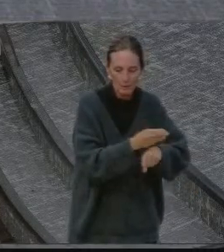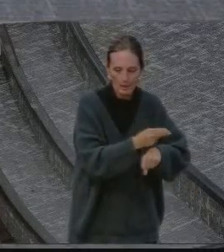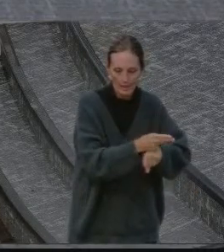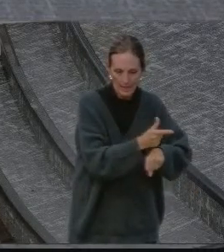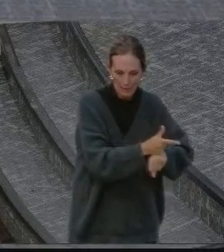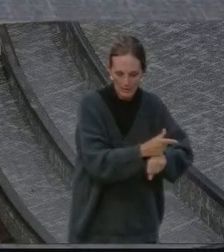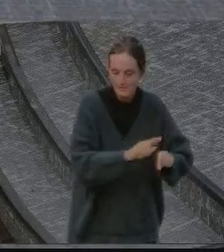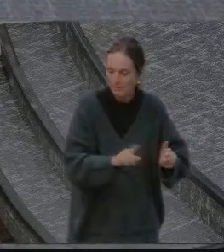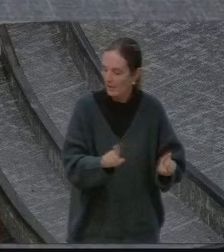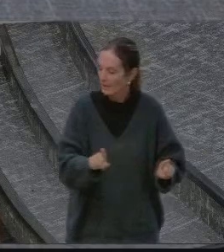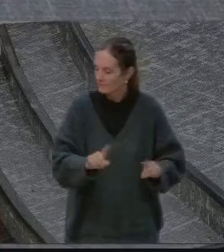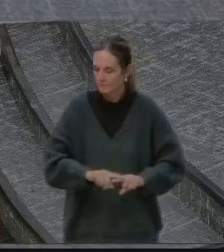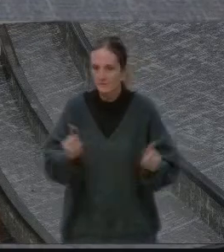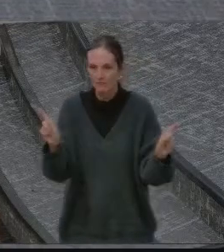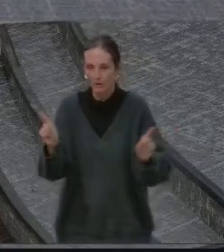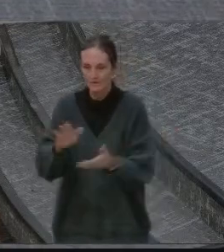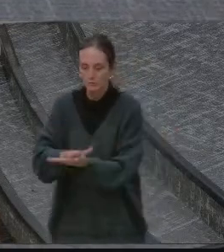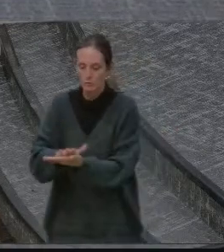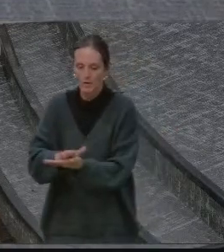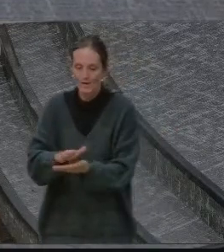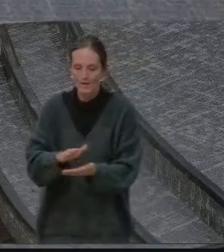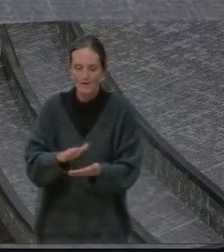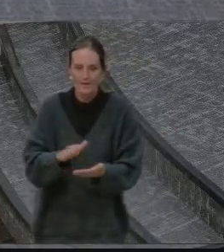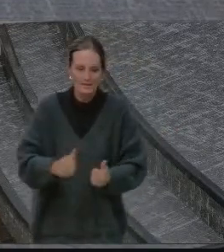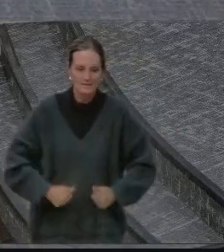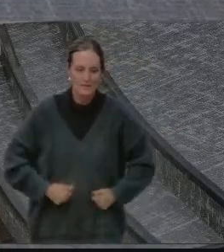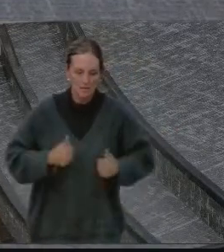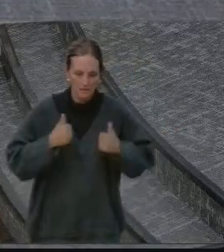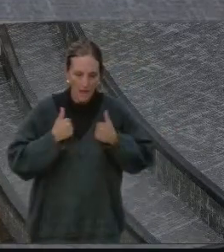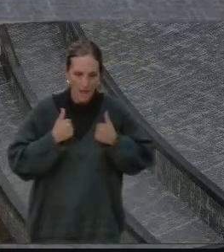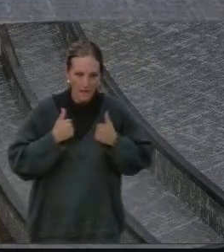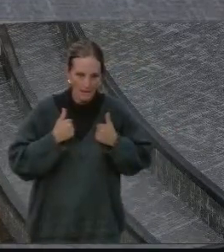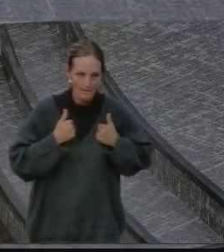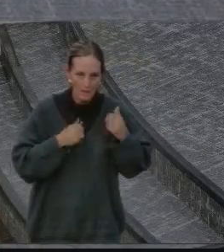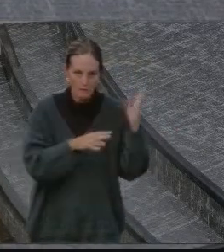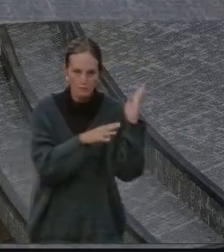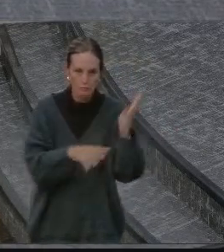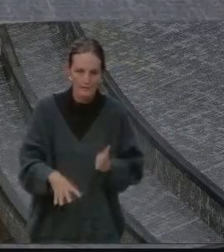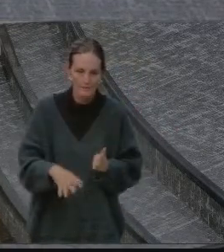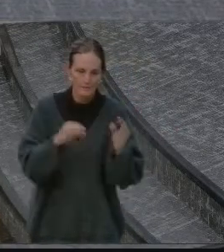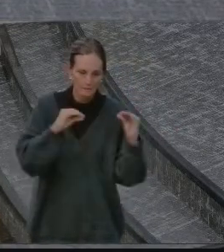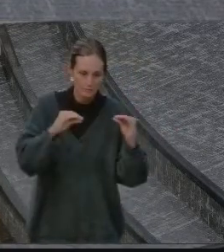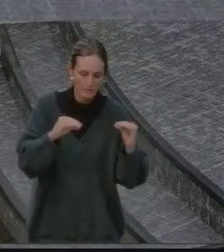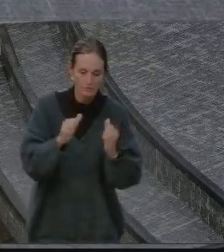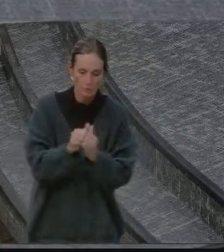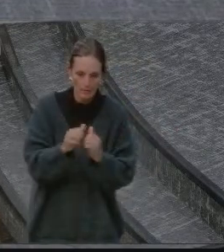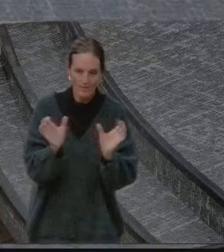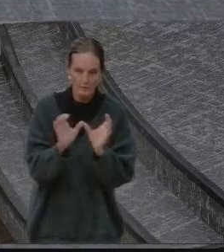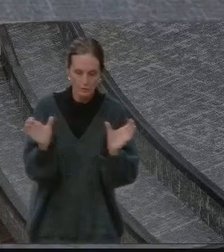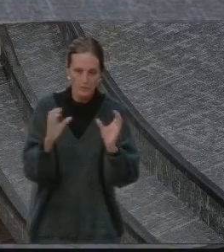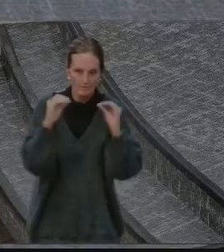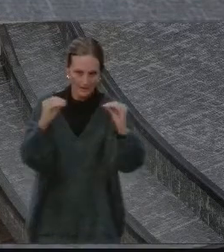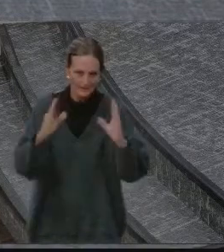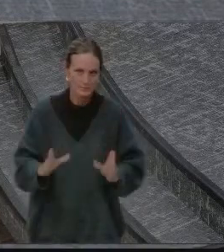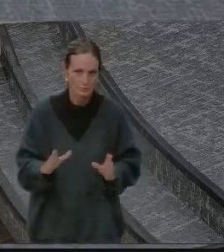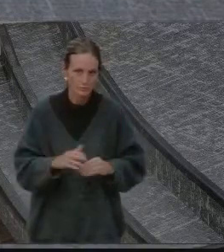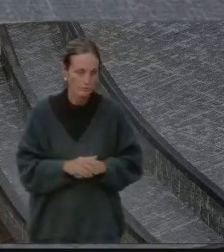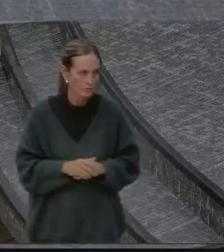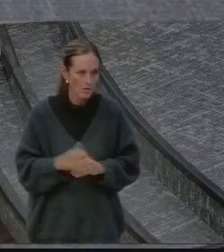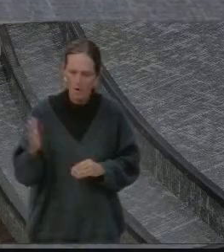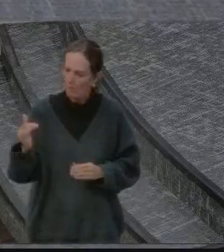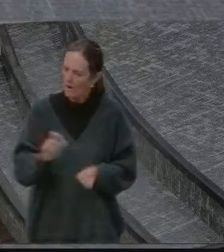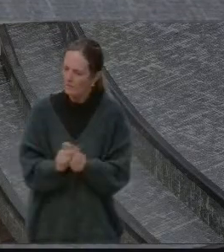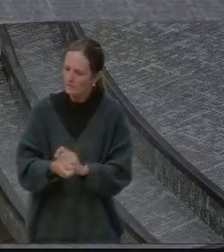It is live streamed instruction with a certified teacher. So how is this different from, why do we